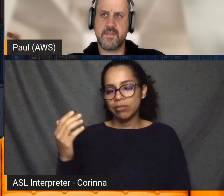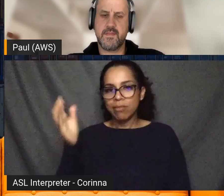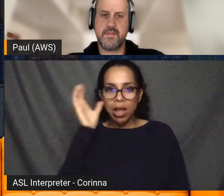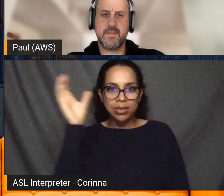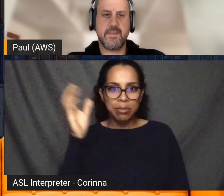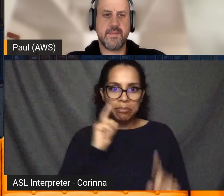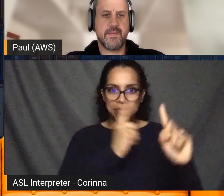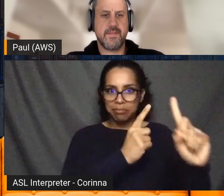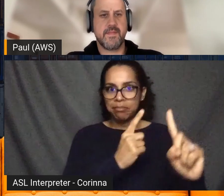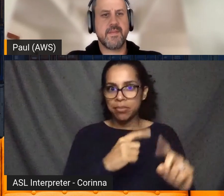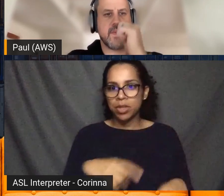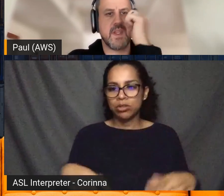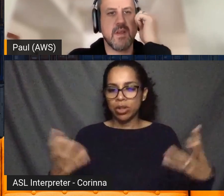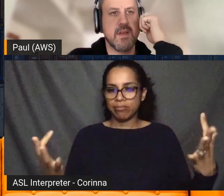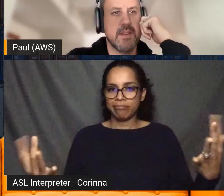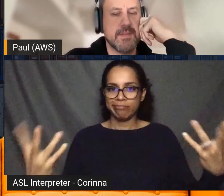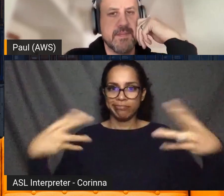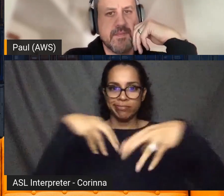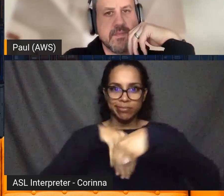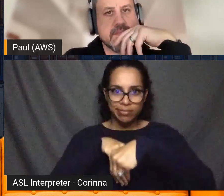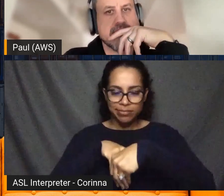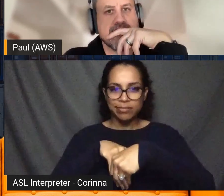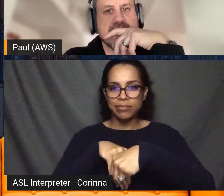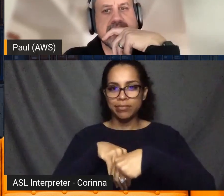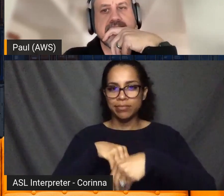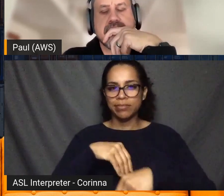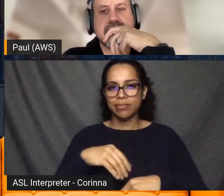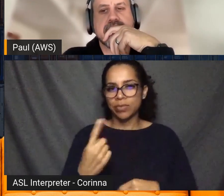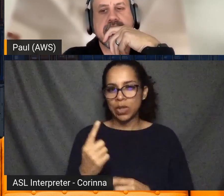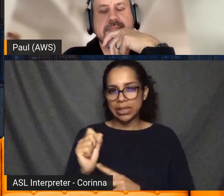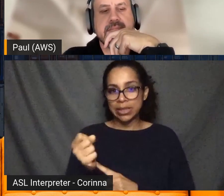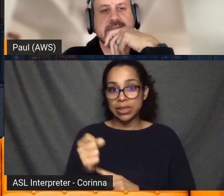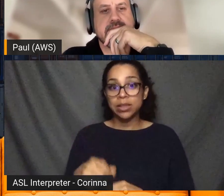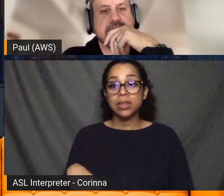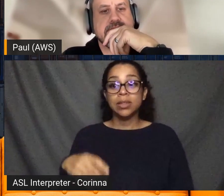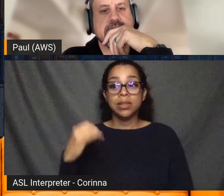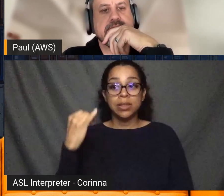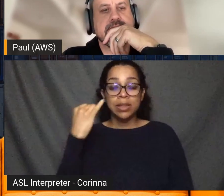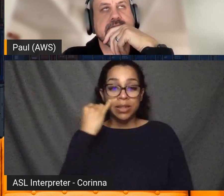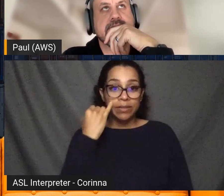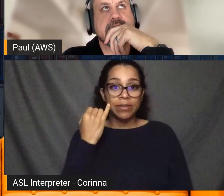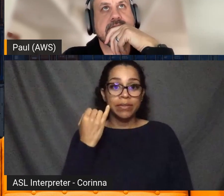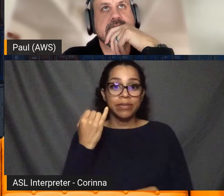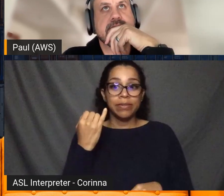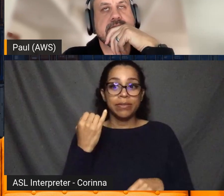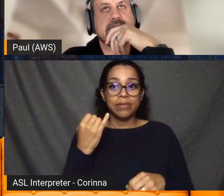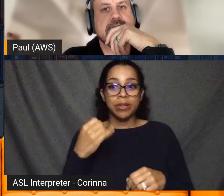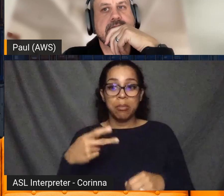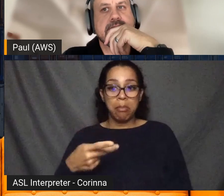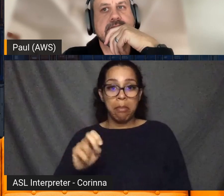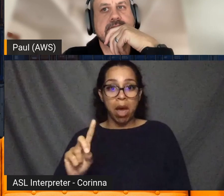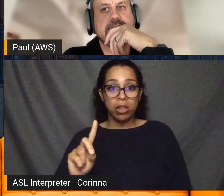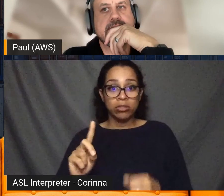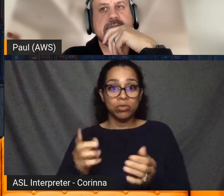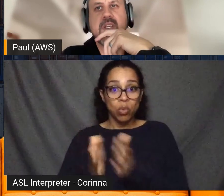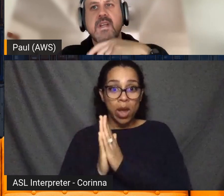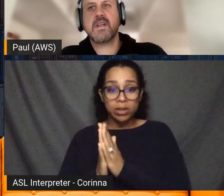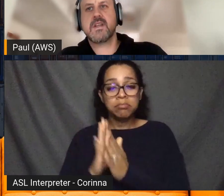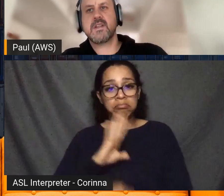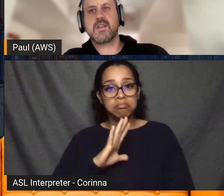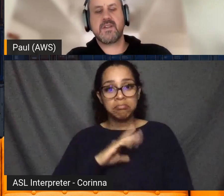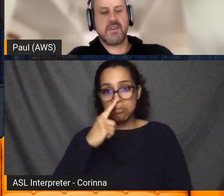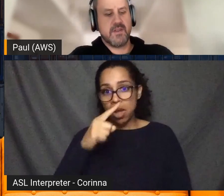defragmentation over a cycle of, hey, we scale up whenever pods are requesting, but there's times that things change